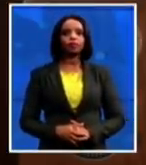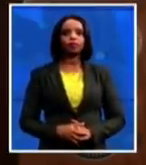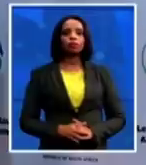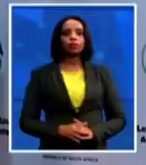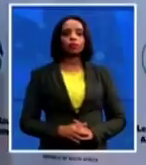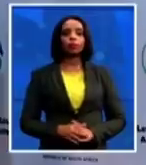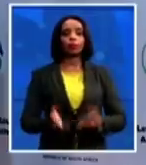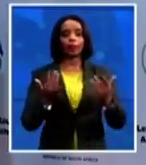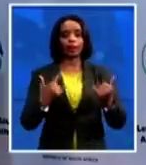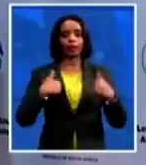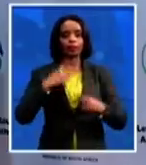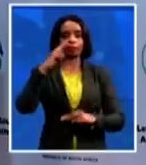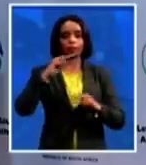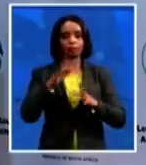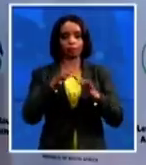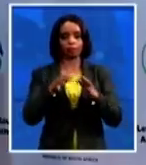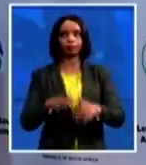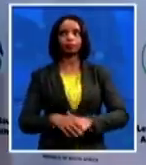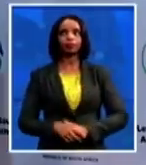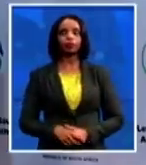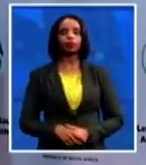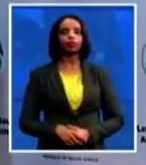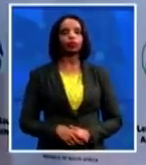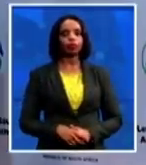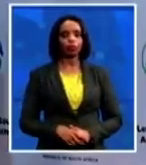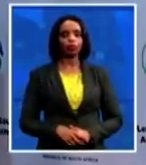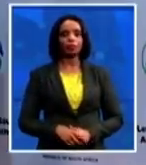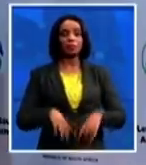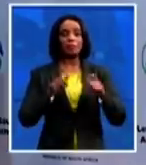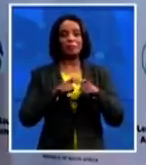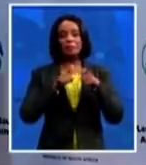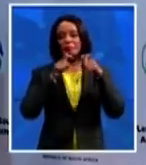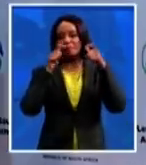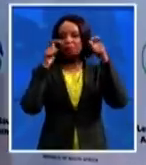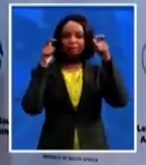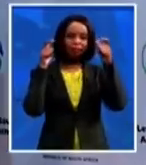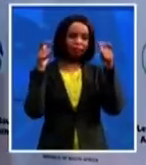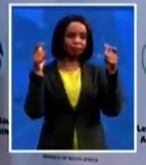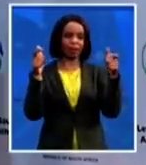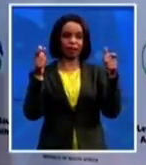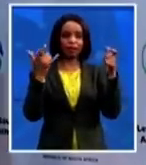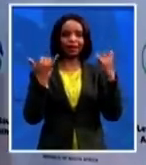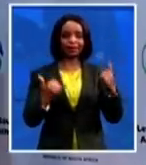The biggest threat to our country now is an economy in trouble.